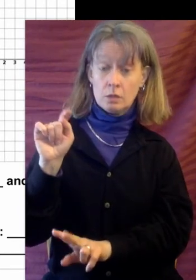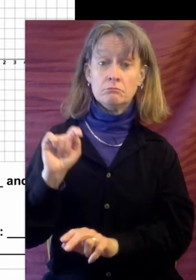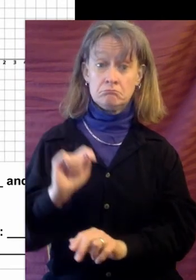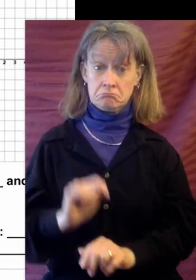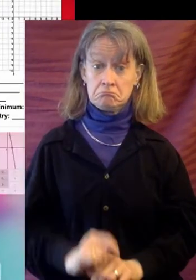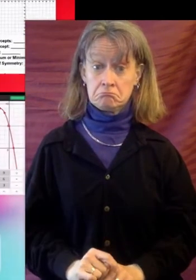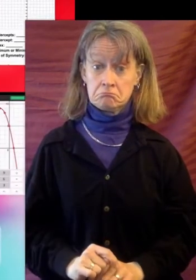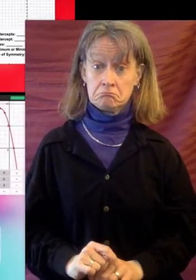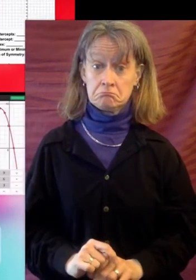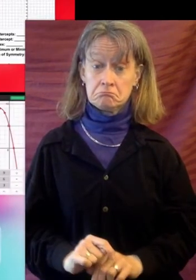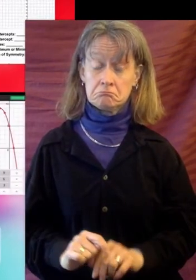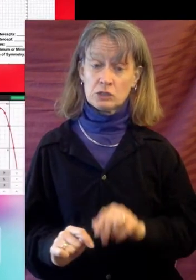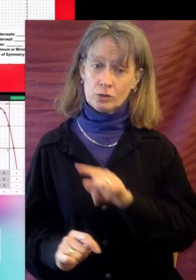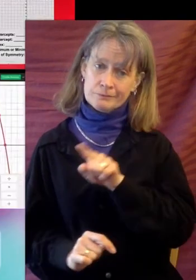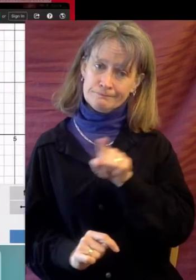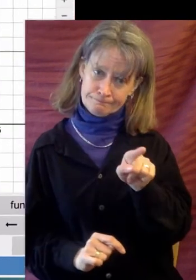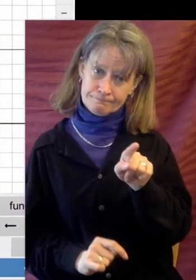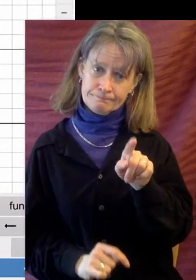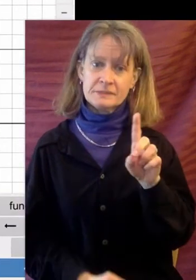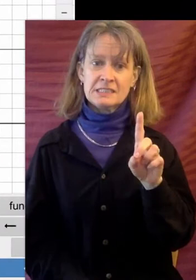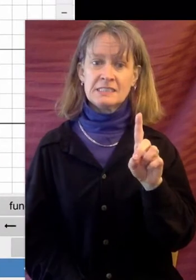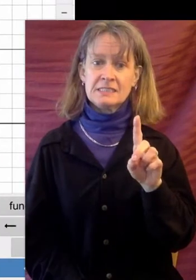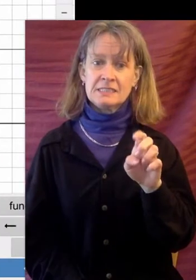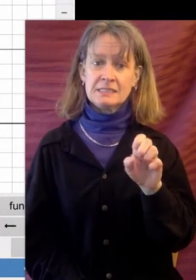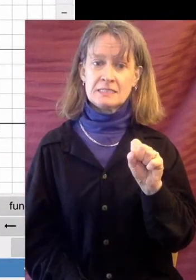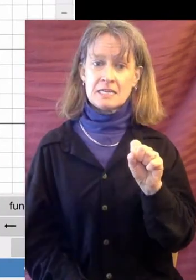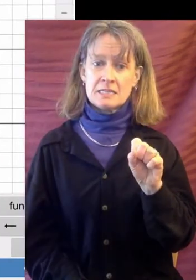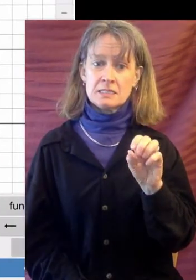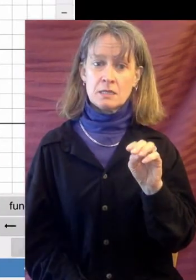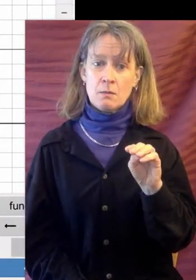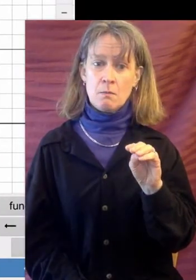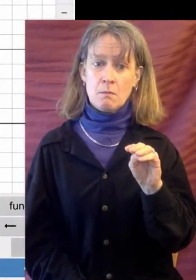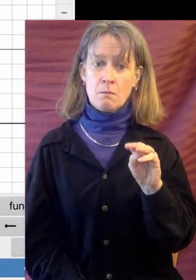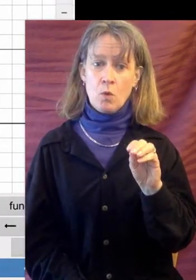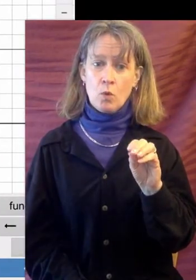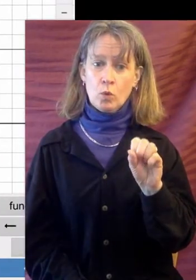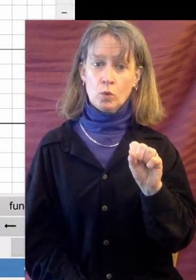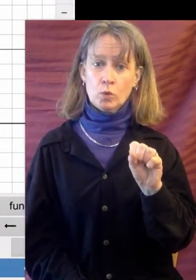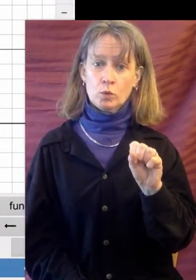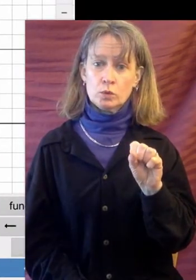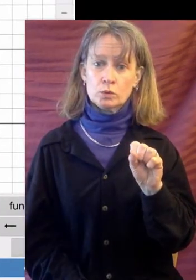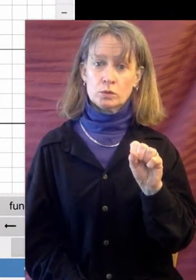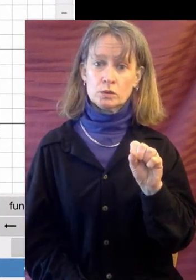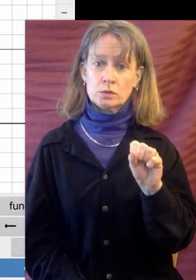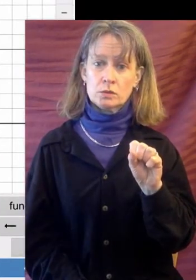So I'm going to go back. I can change this to,